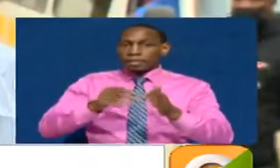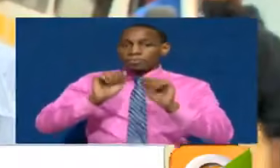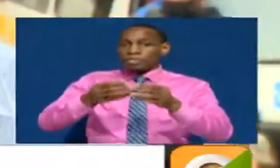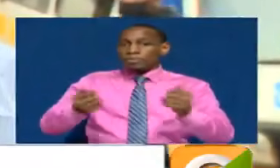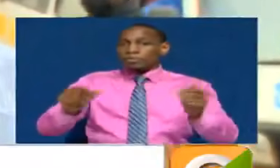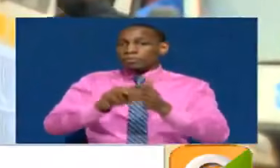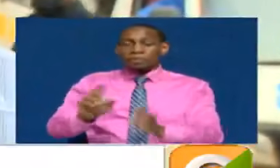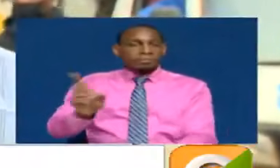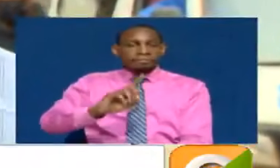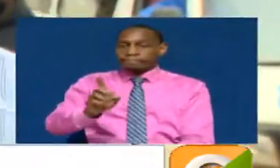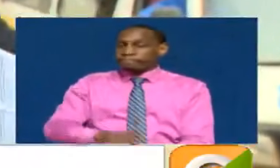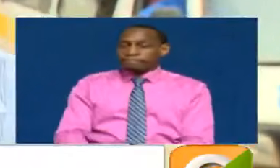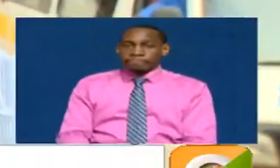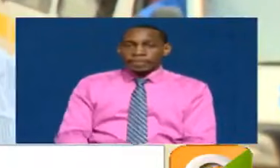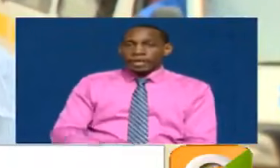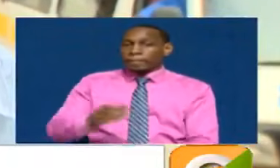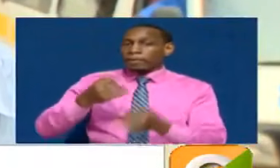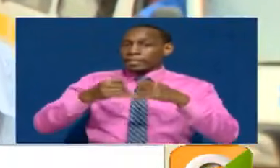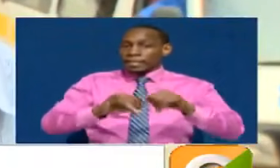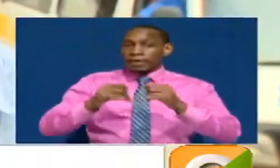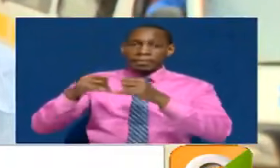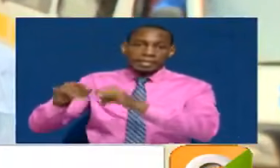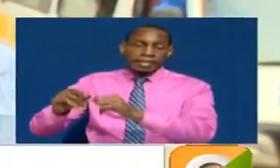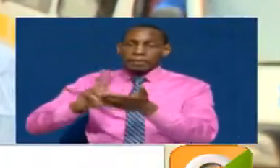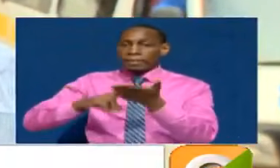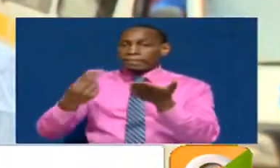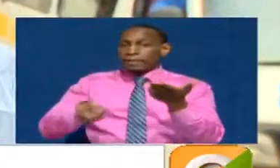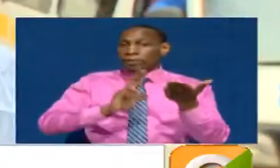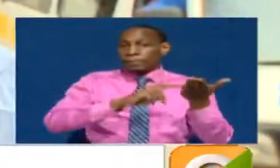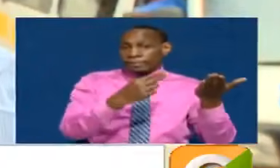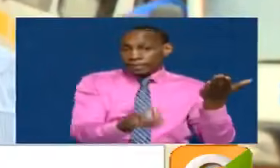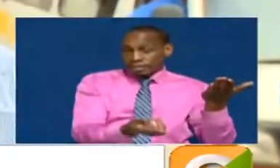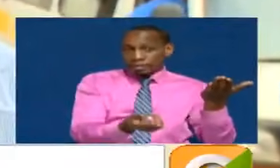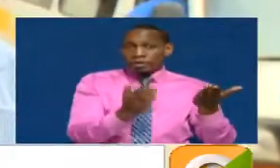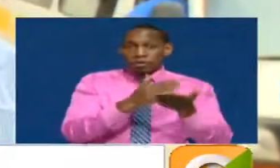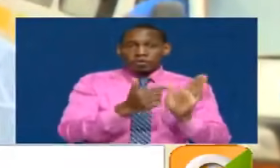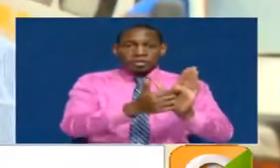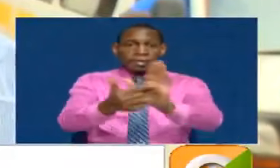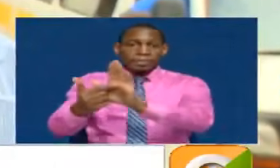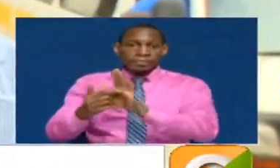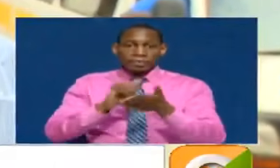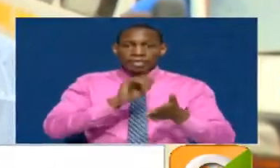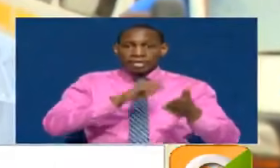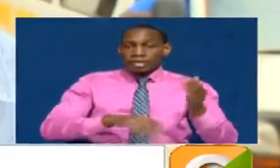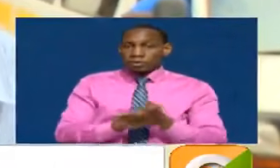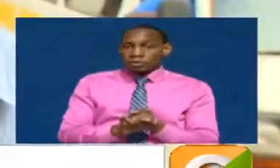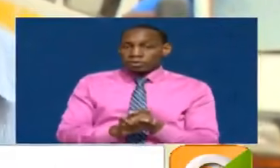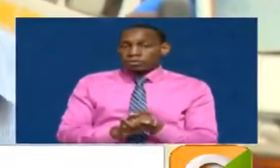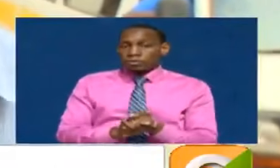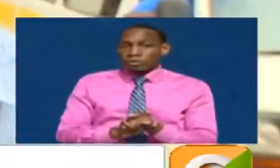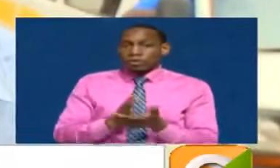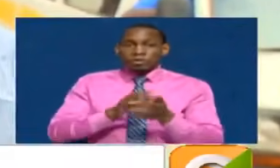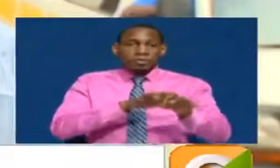can solve the problem. And they have done several trials, it has failed. And it has exposed that it will cause